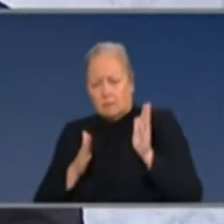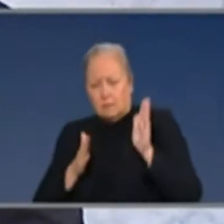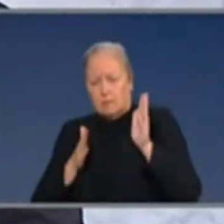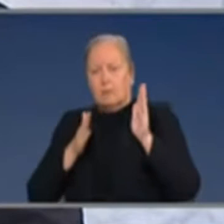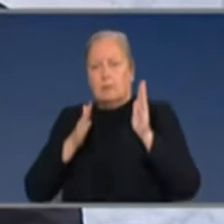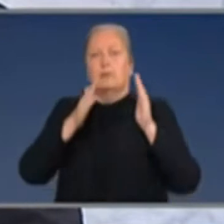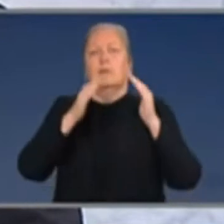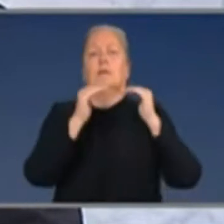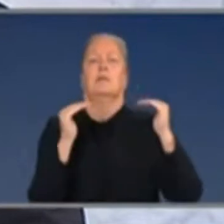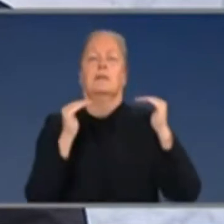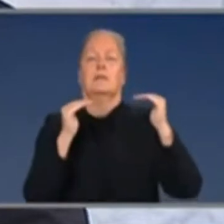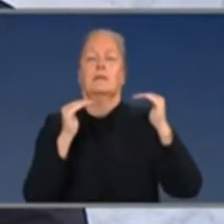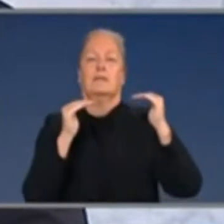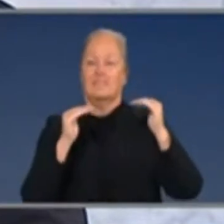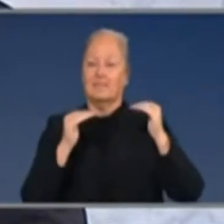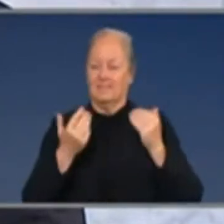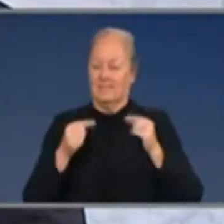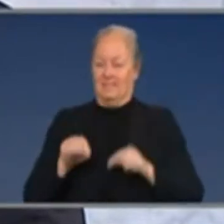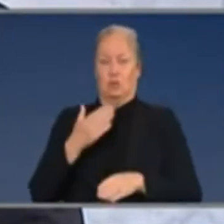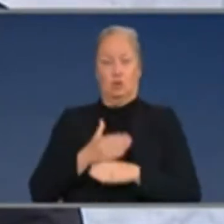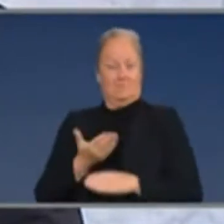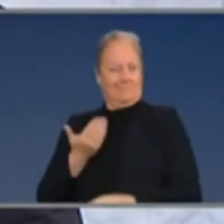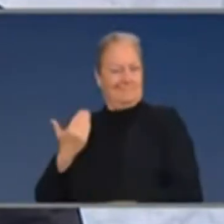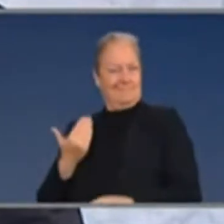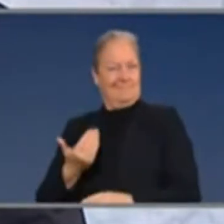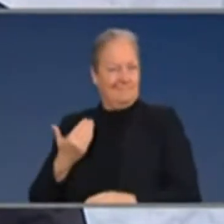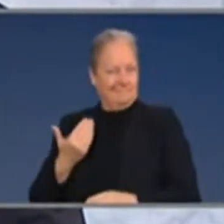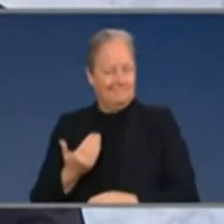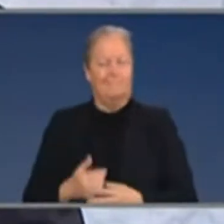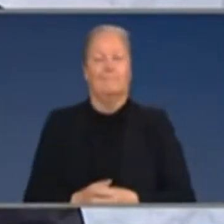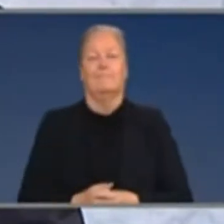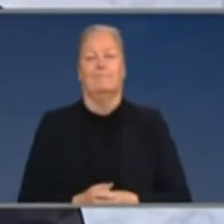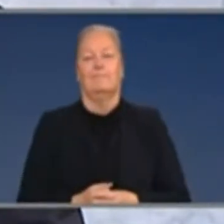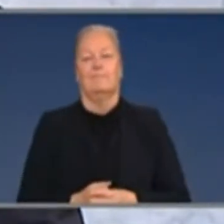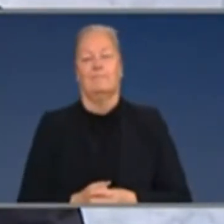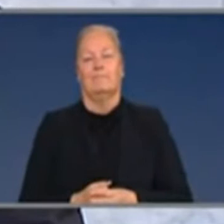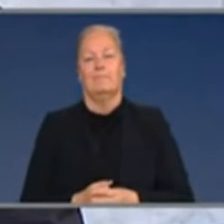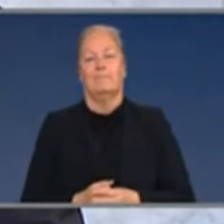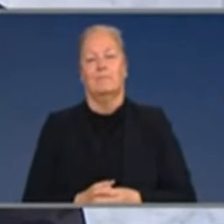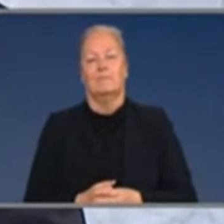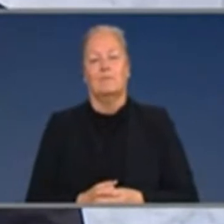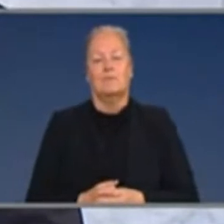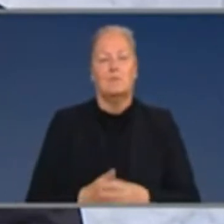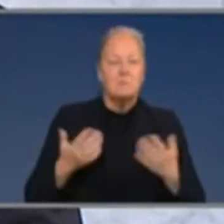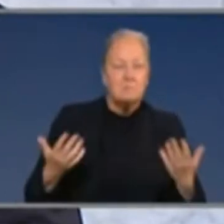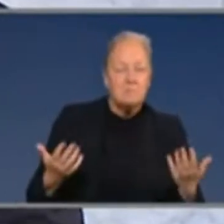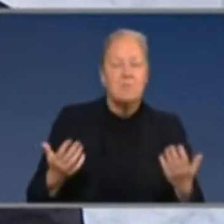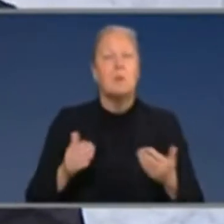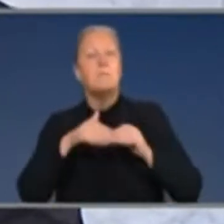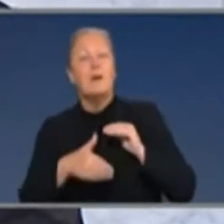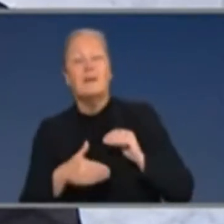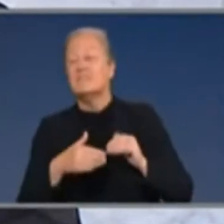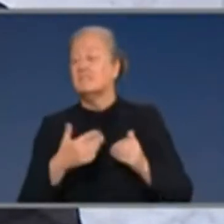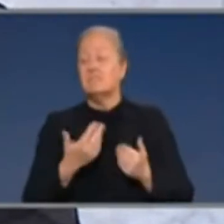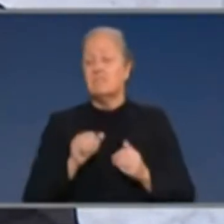this task has been about. It has also been about understanding that this is not the task or role or responsibility of